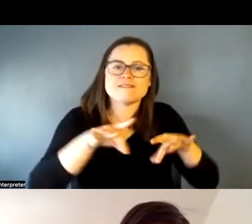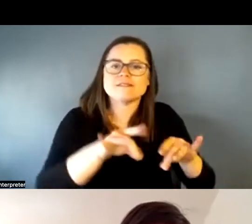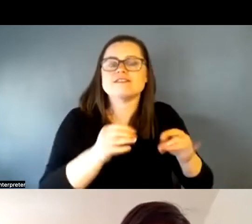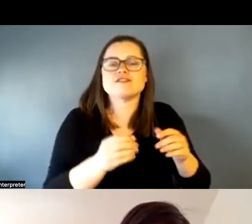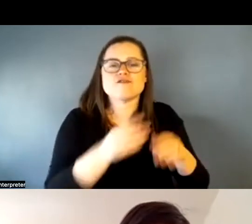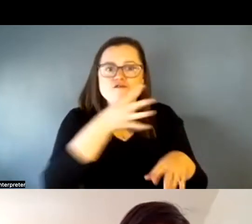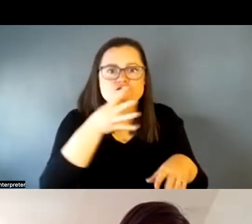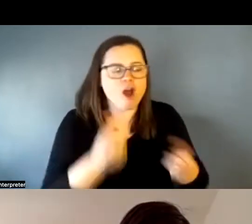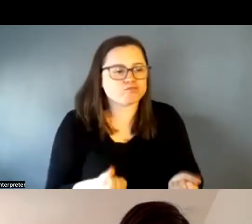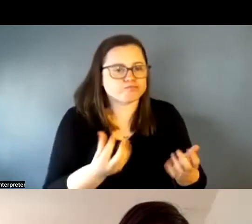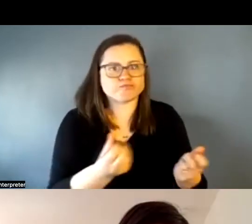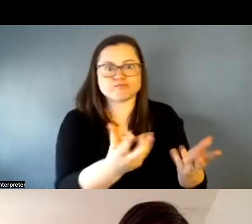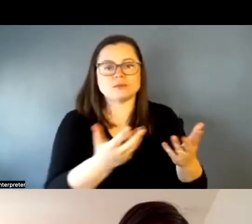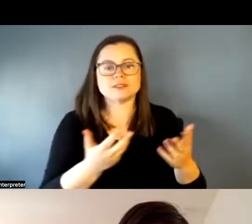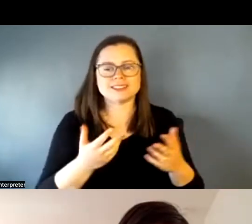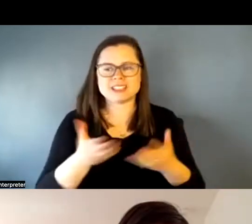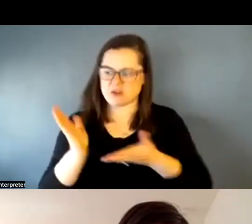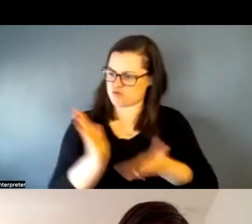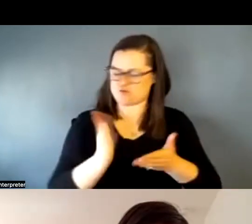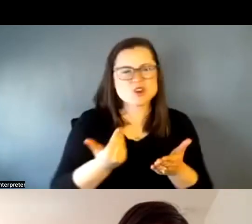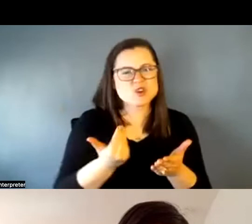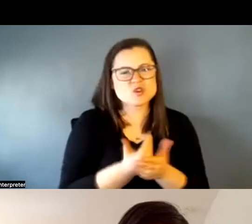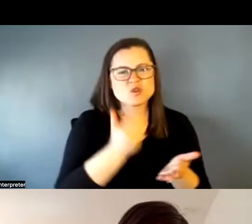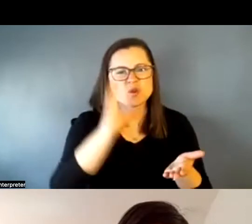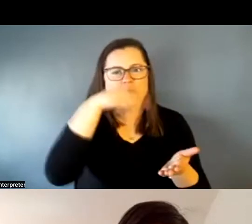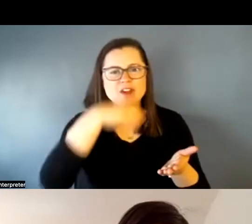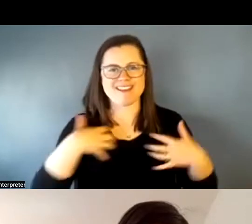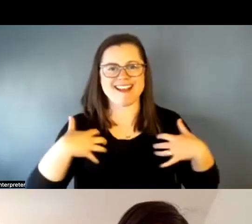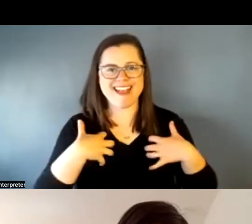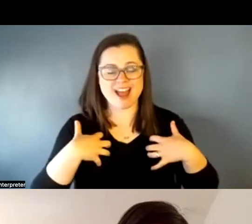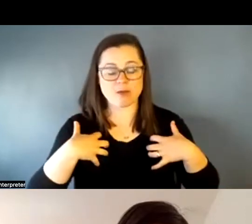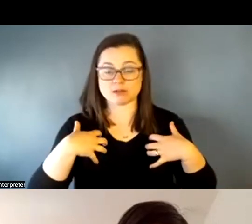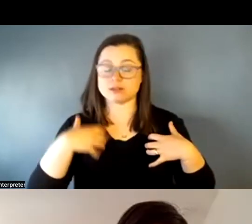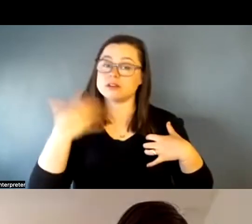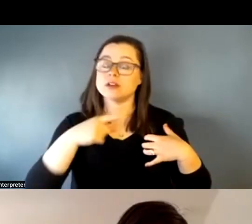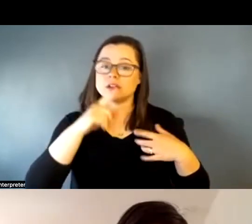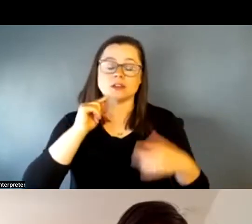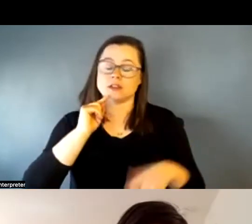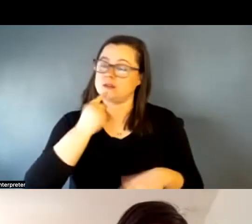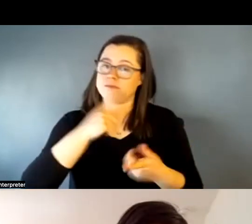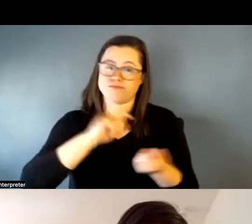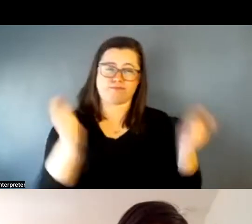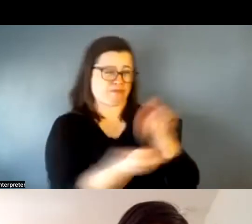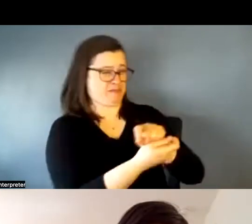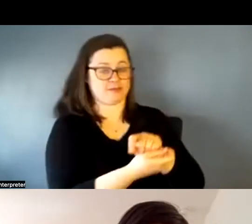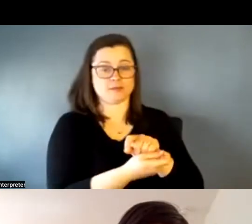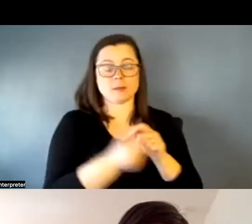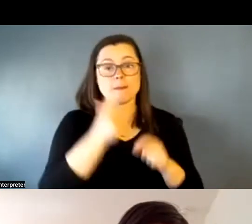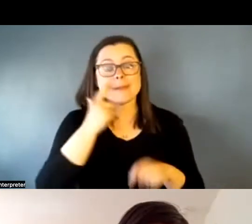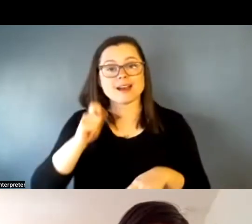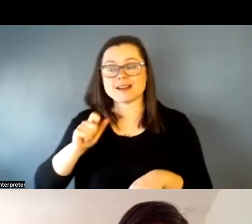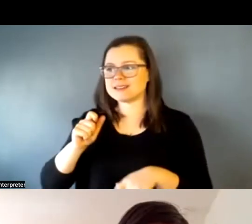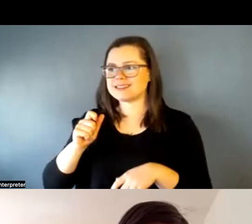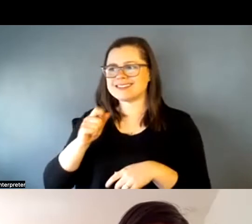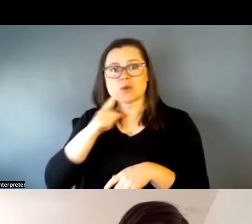strange animals. And so it was a radical change. It's still a radical change because 170 years is just a blink